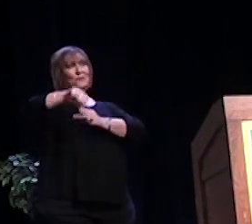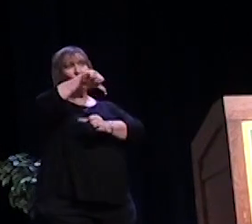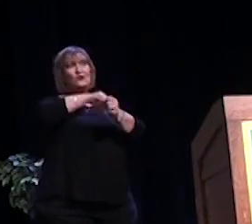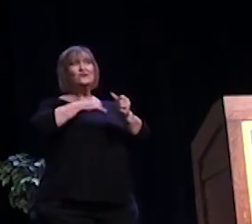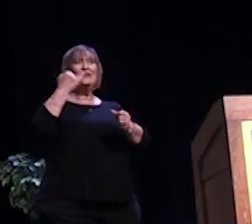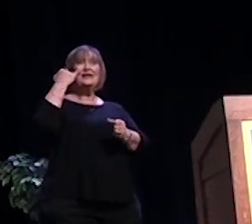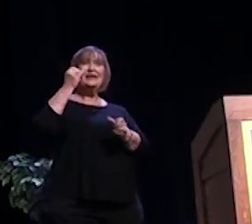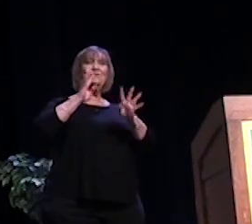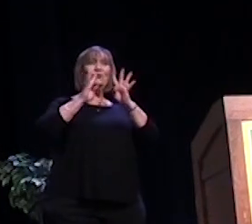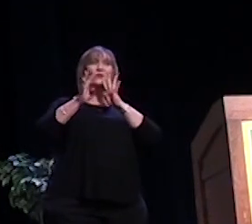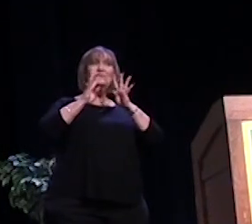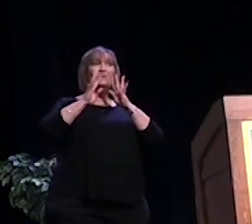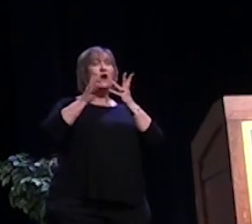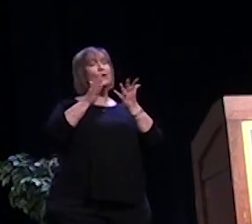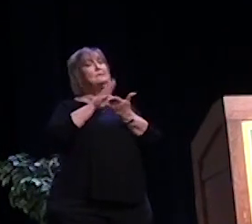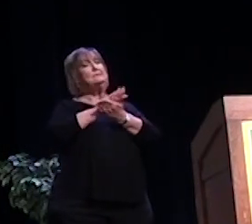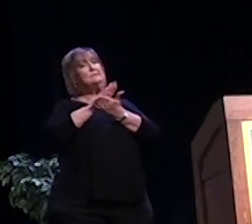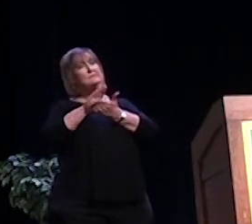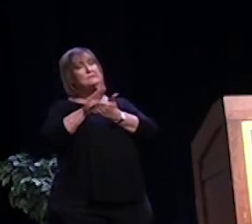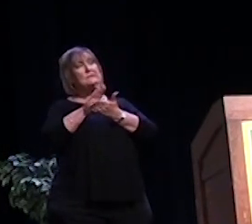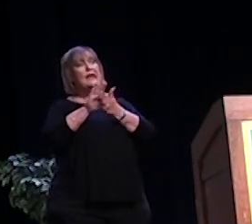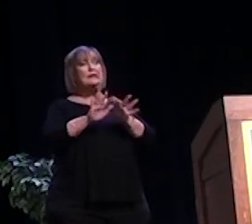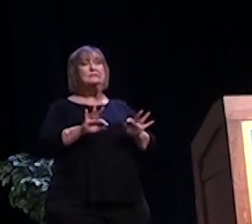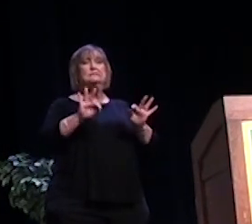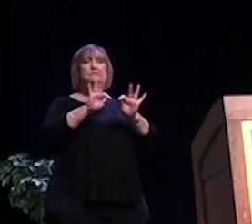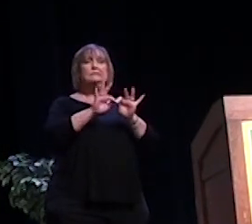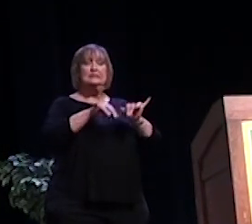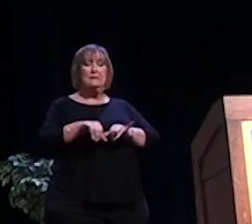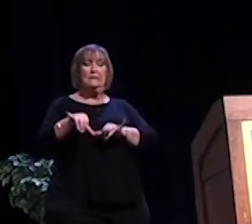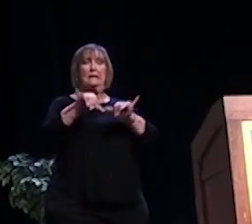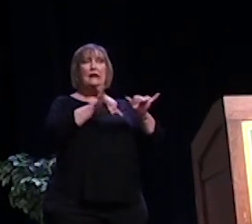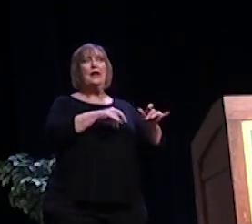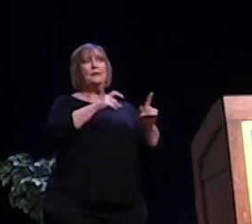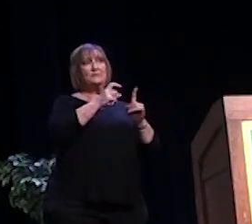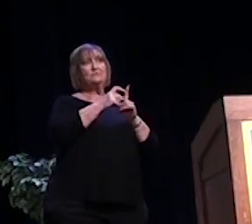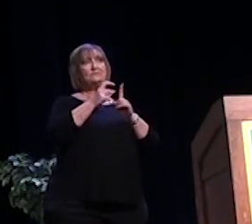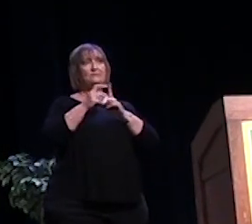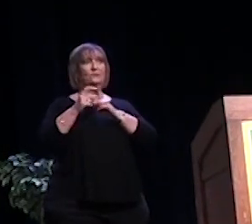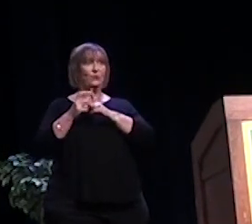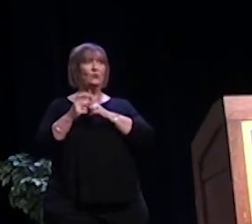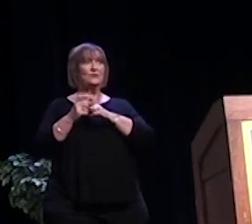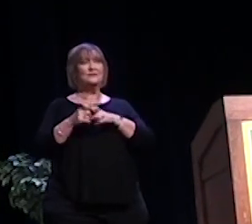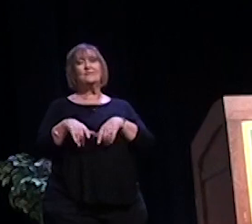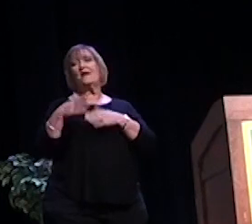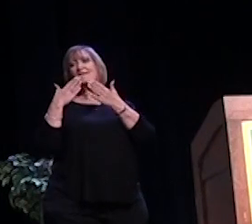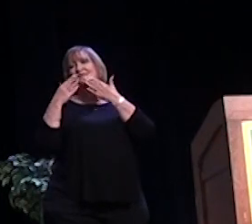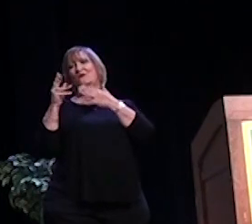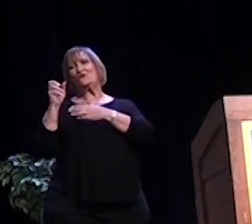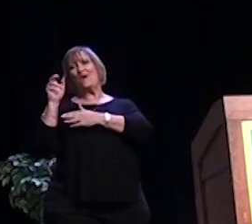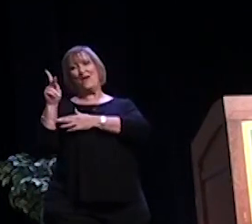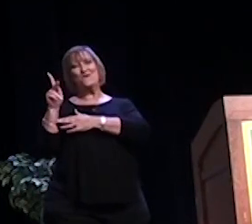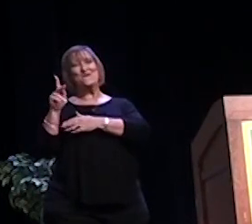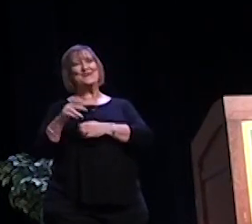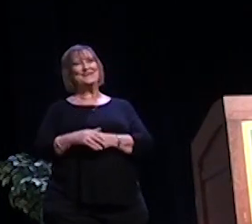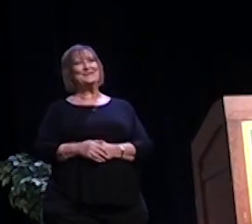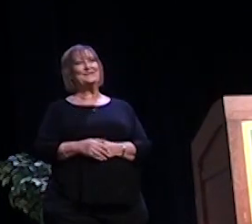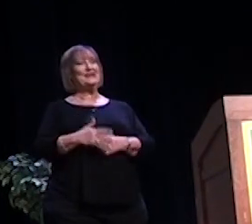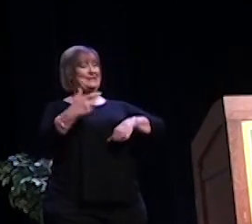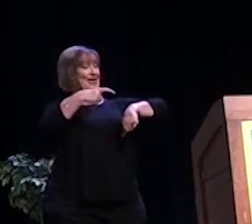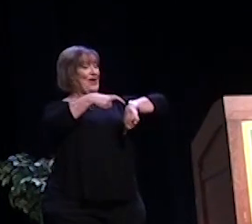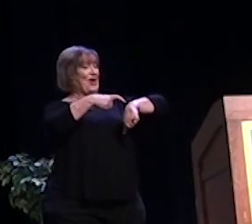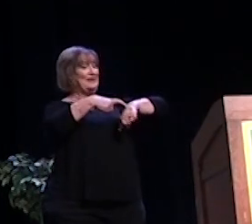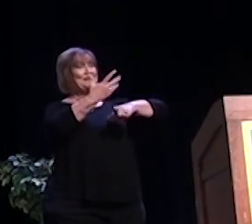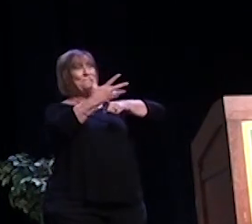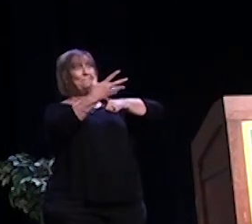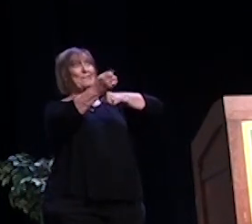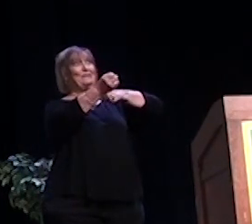how to talk about these things in a meaningful way. Very well said. Thank you very much, Aaron. Thank you to our entire panel. We are at